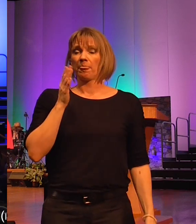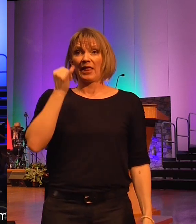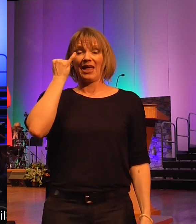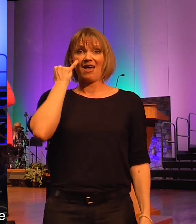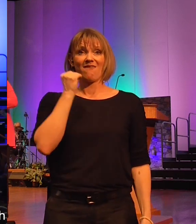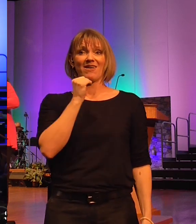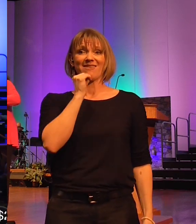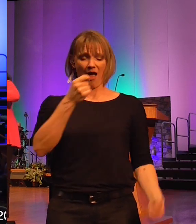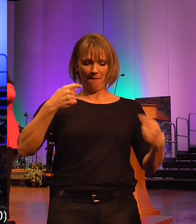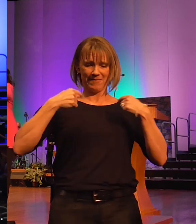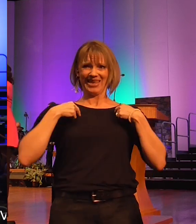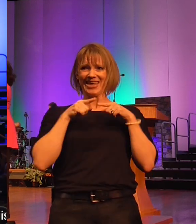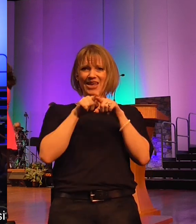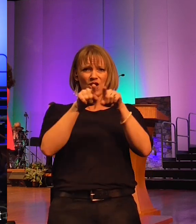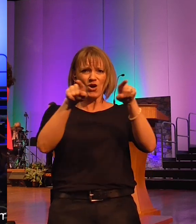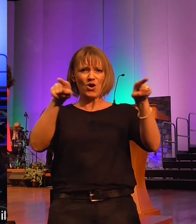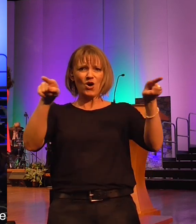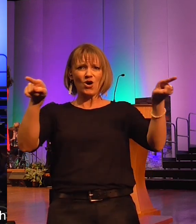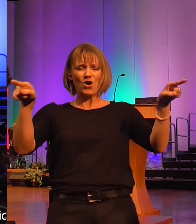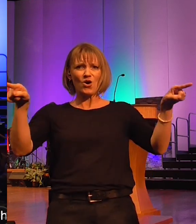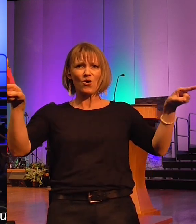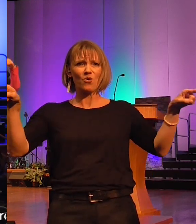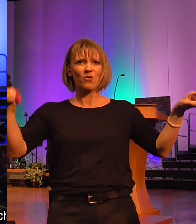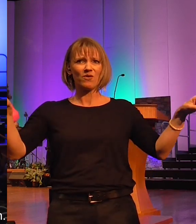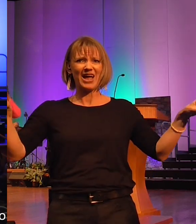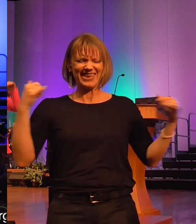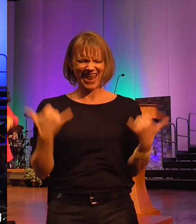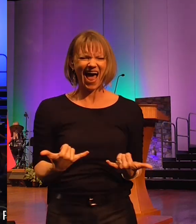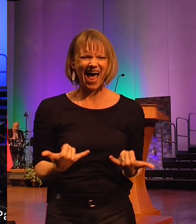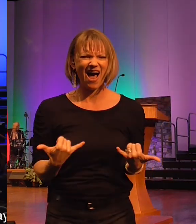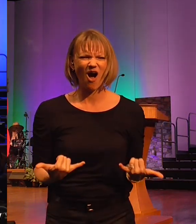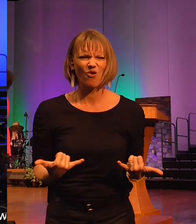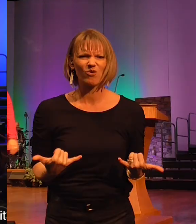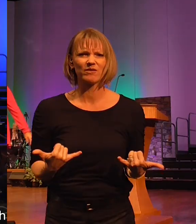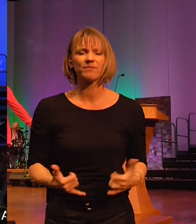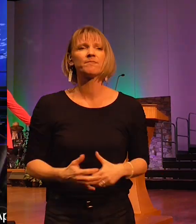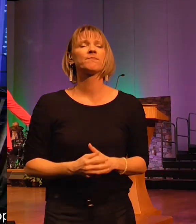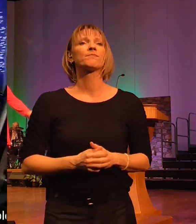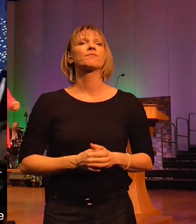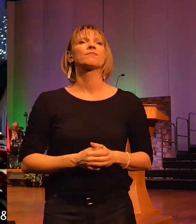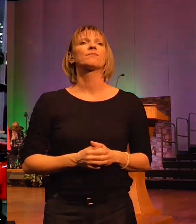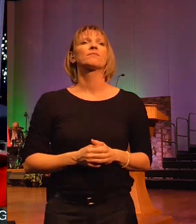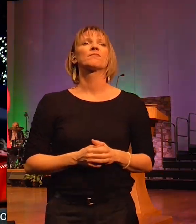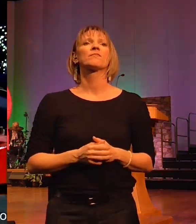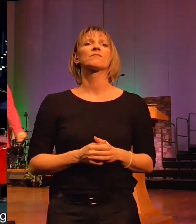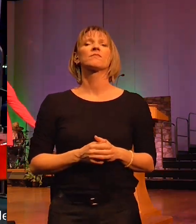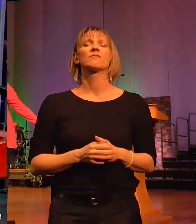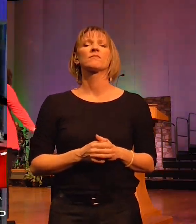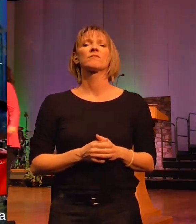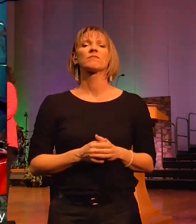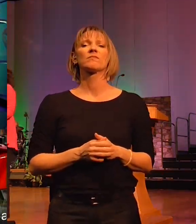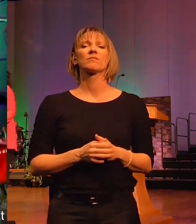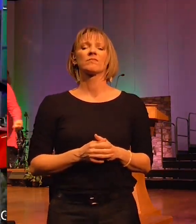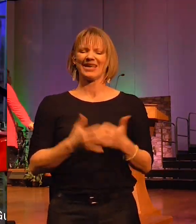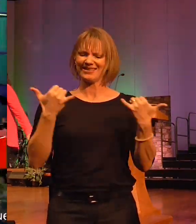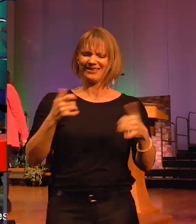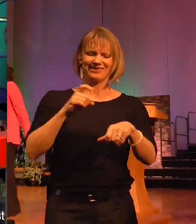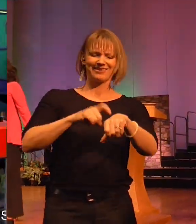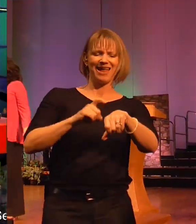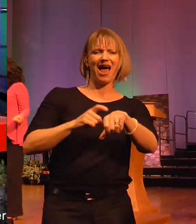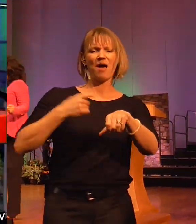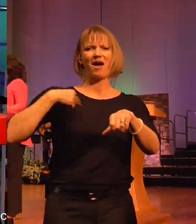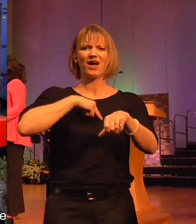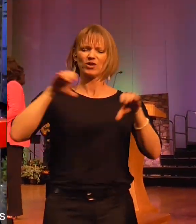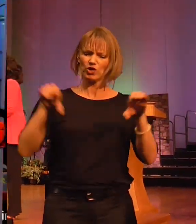If not me and you right now. It's time for us to